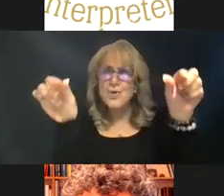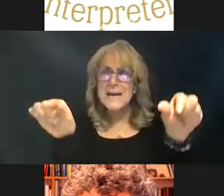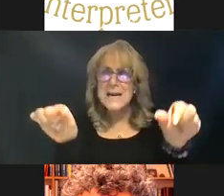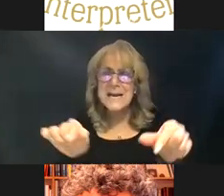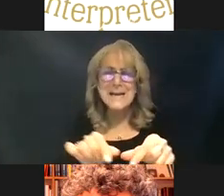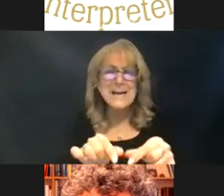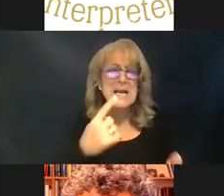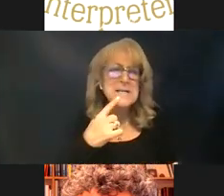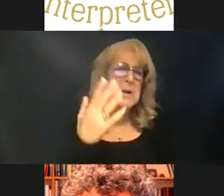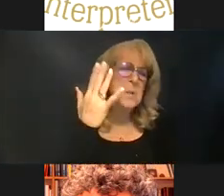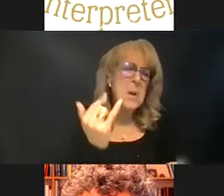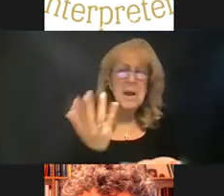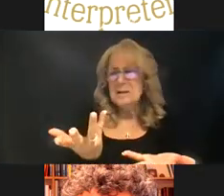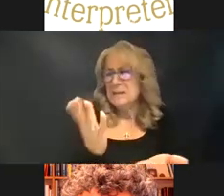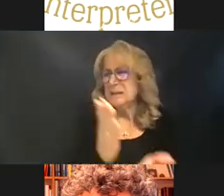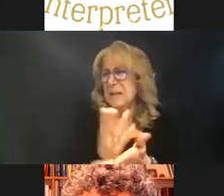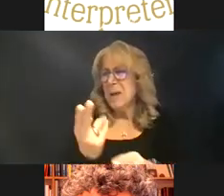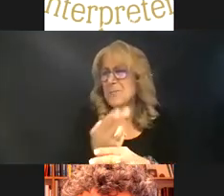why stop at smoke?